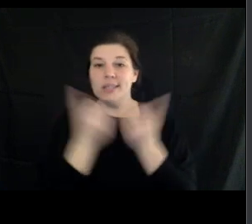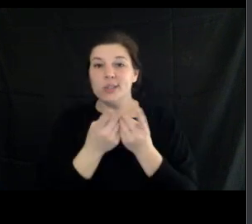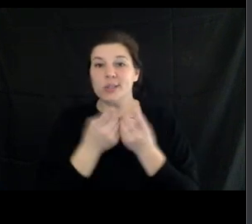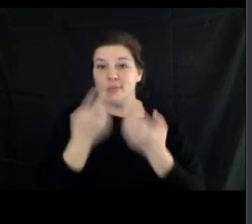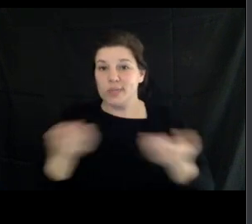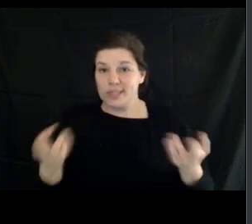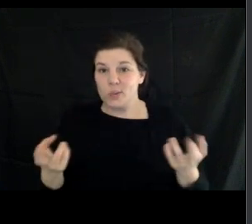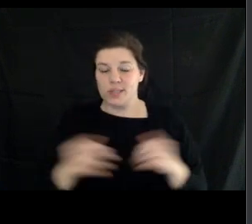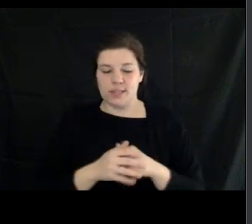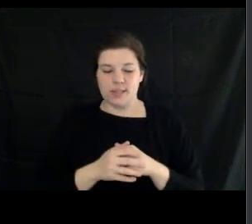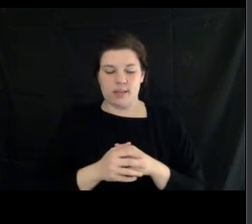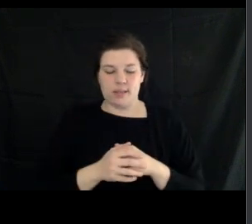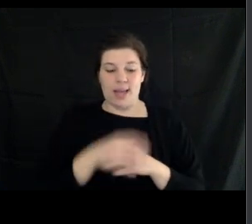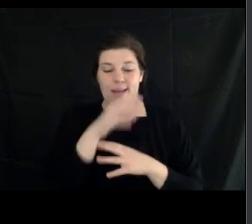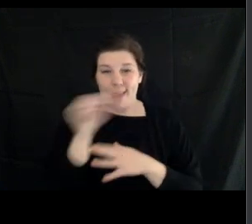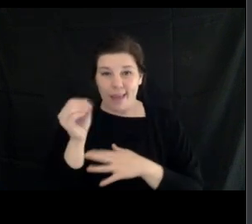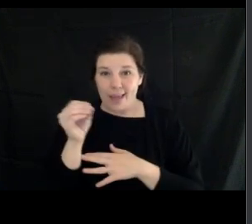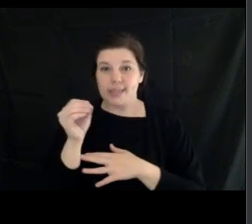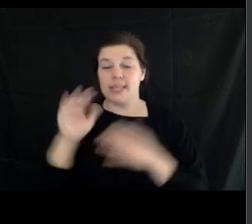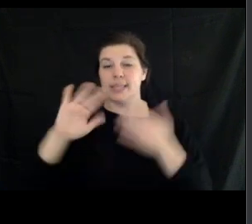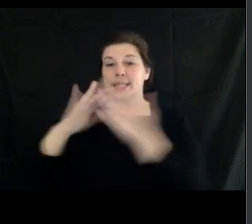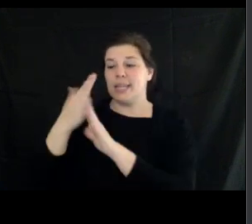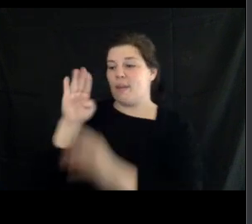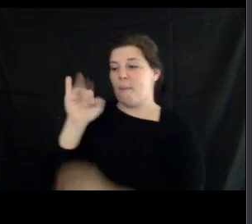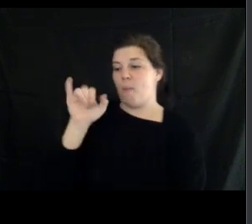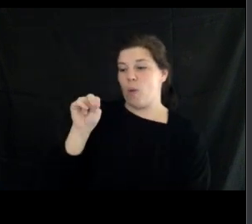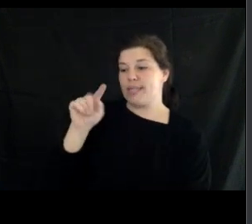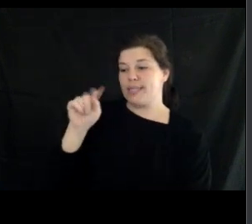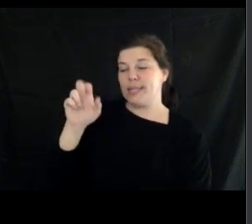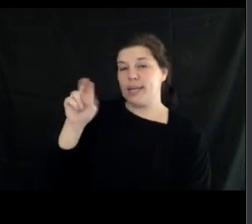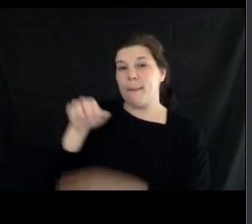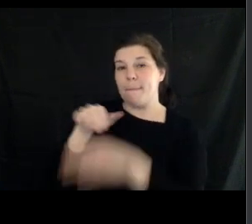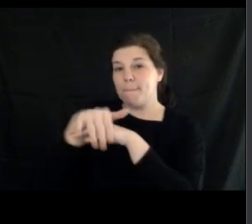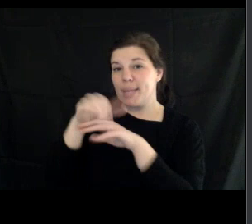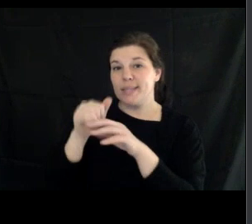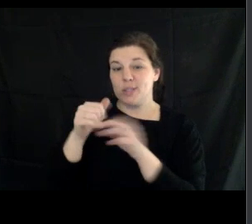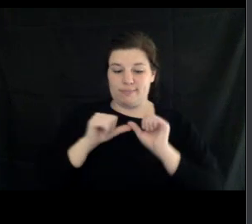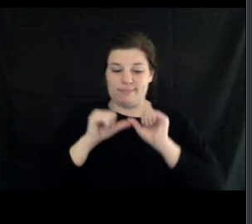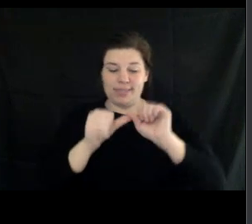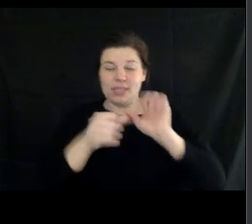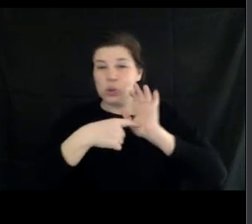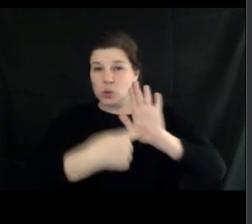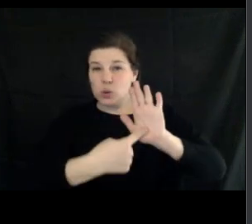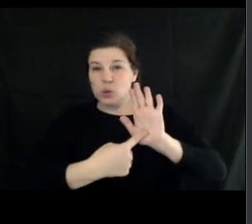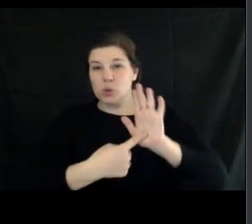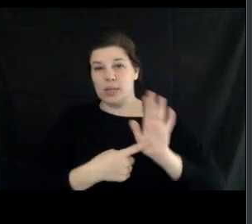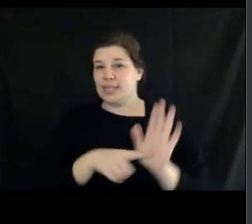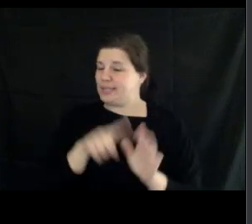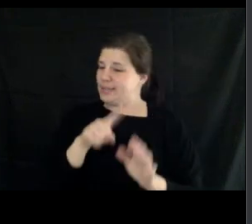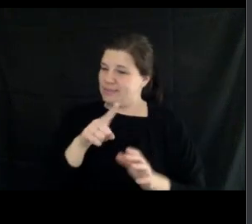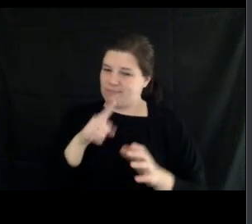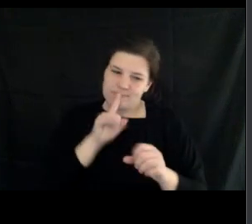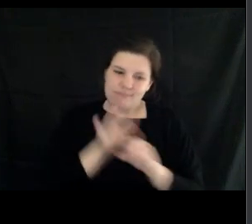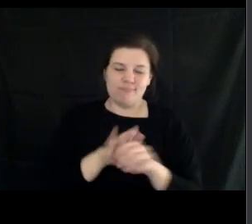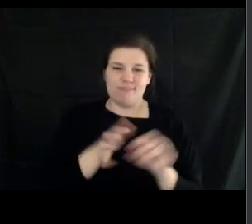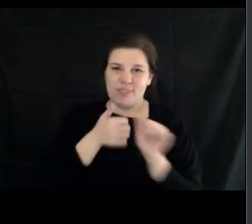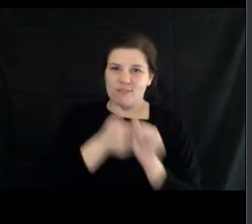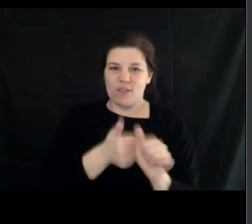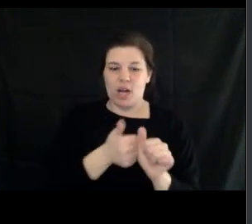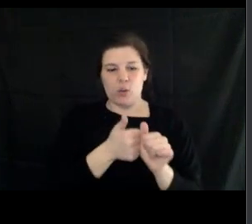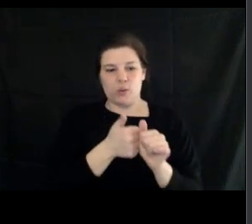Preservation, and whereas the city of Boynton Beach continues to demonstrate its commitment to preservation, in part with the establishment